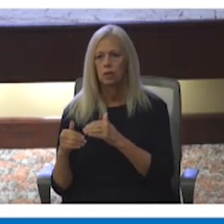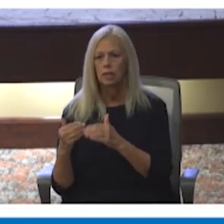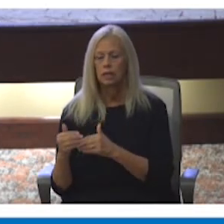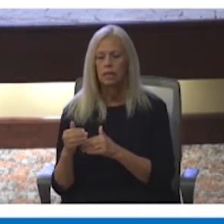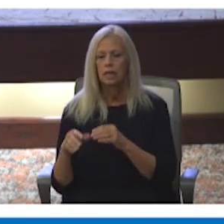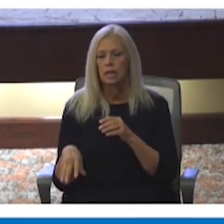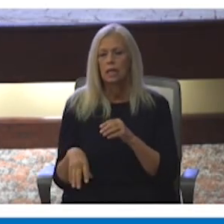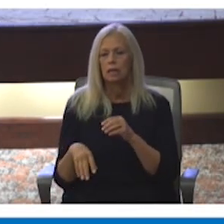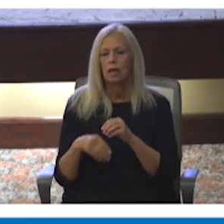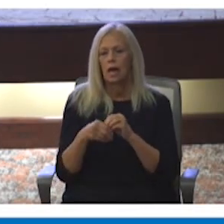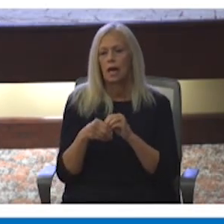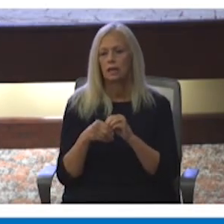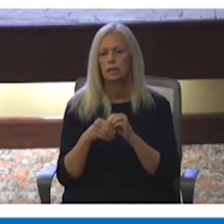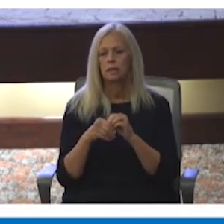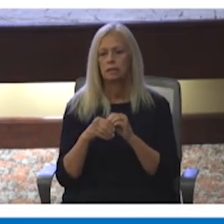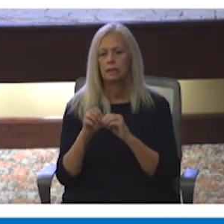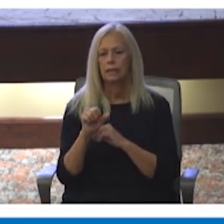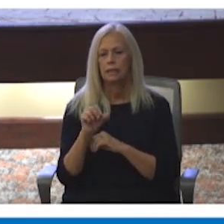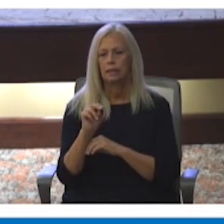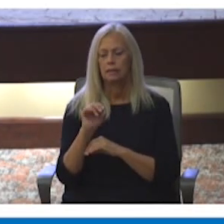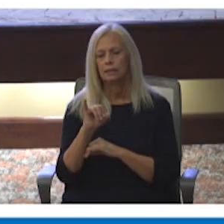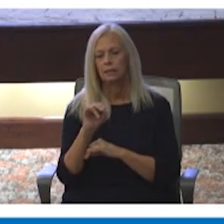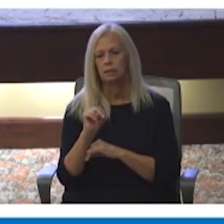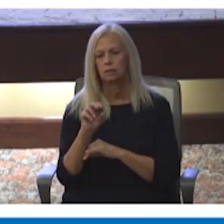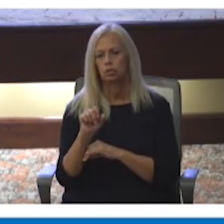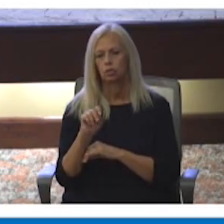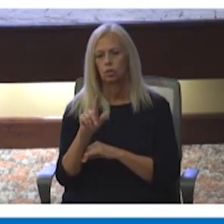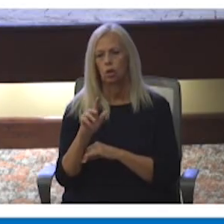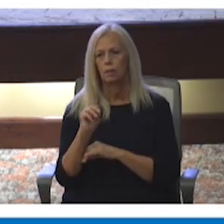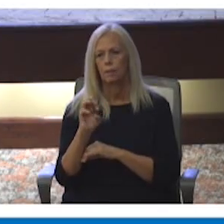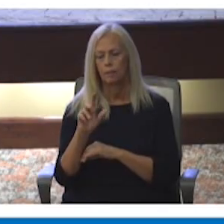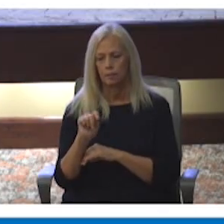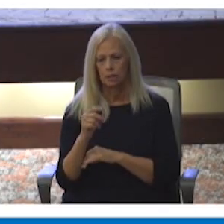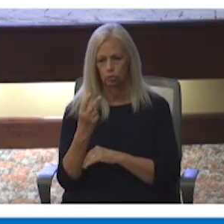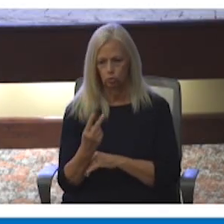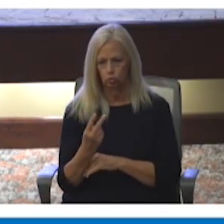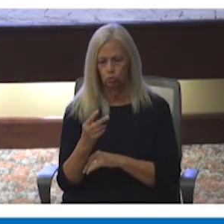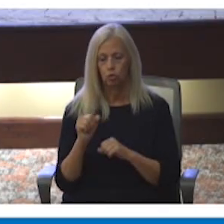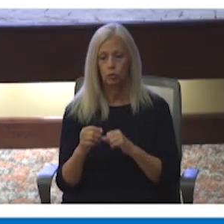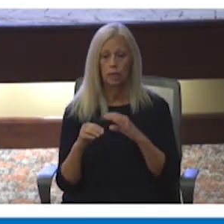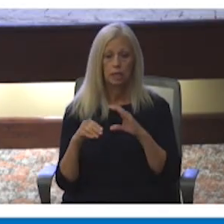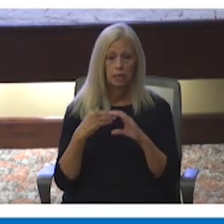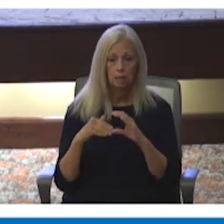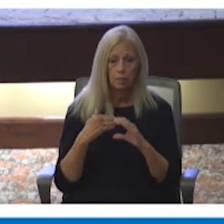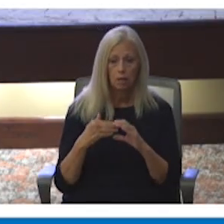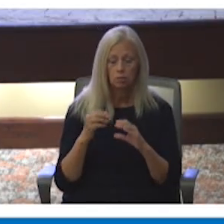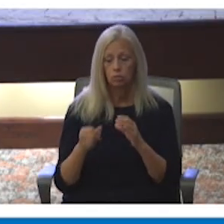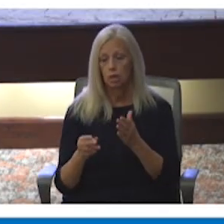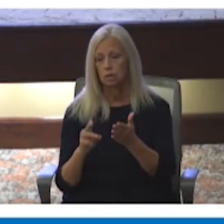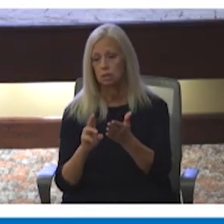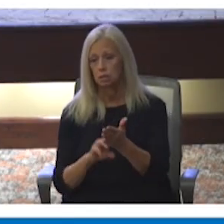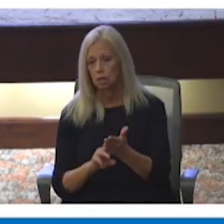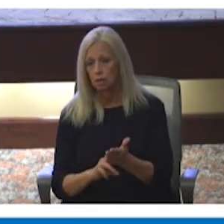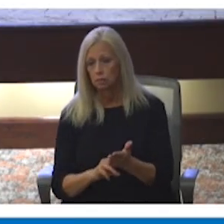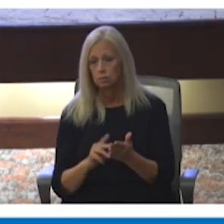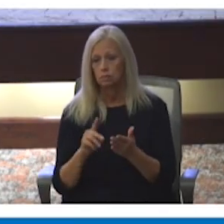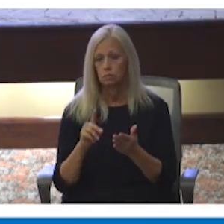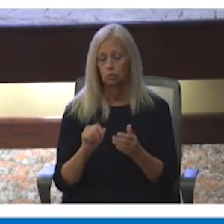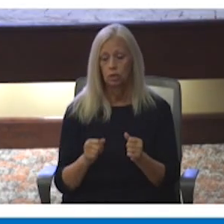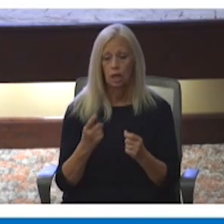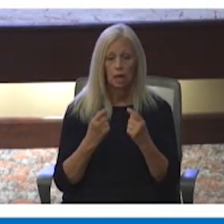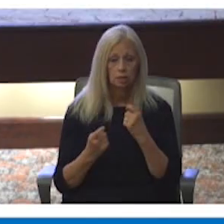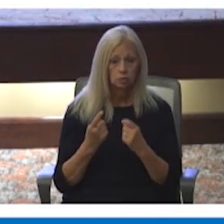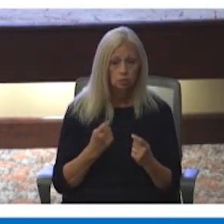there this week. You can reach out and you can sign up for the email list. You can sign up to, you can ask